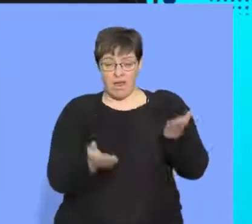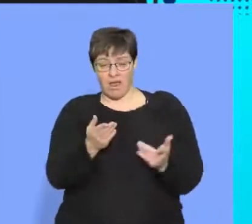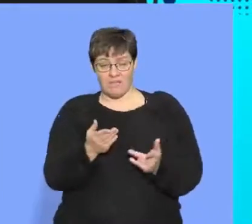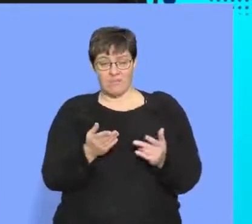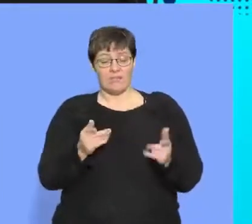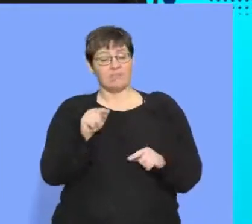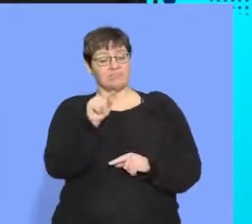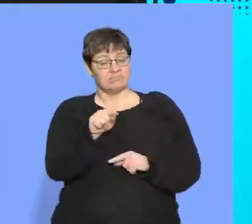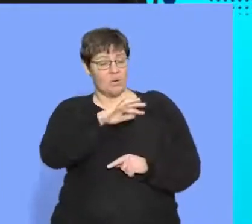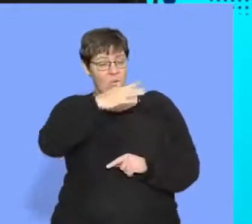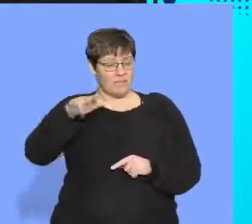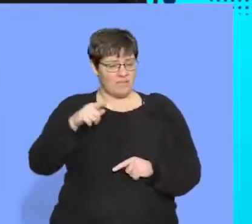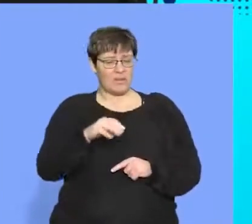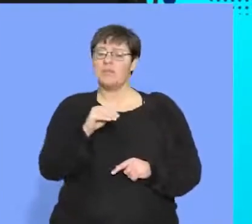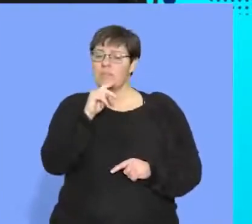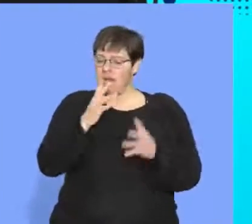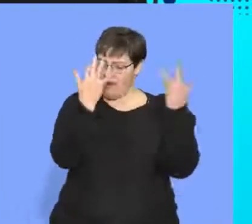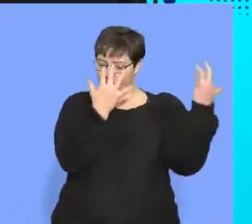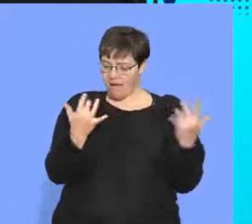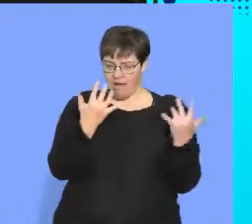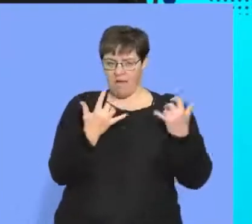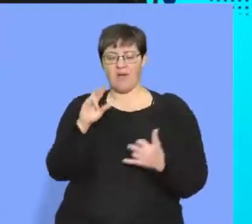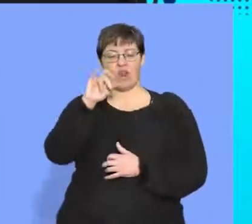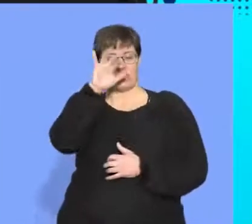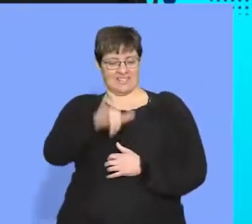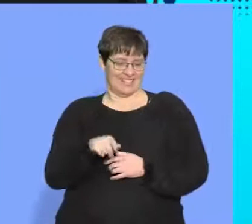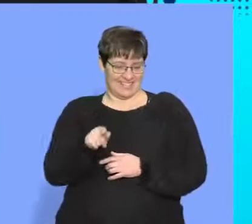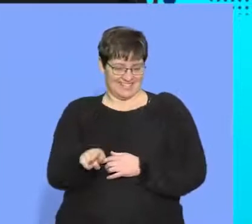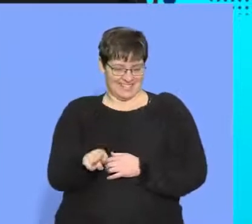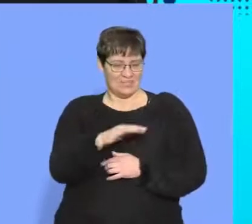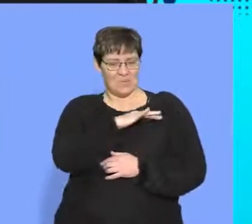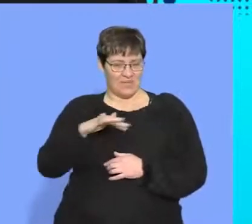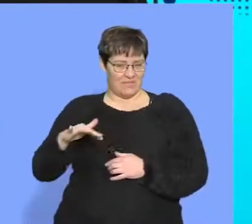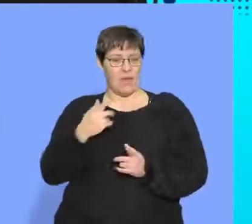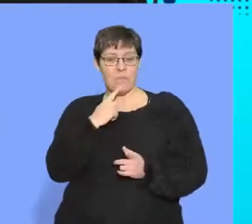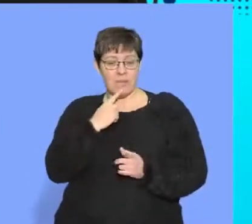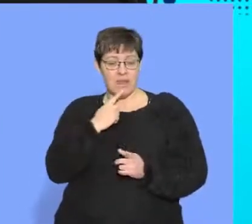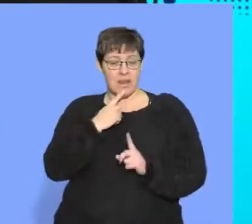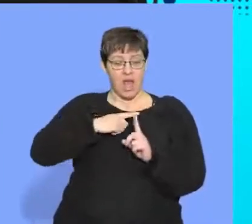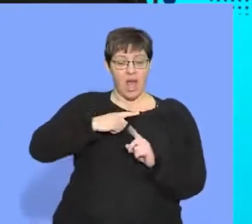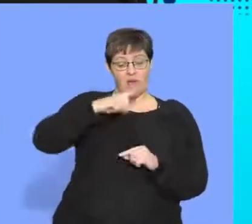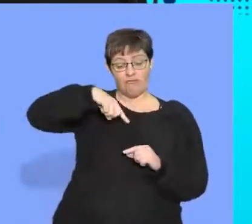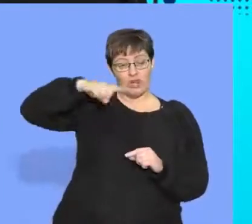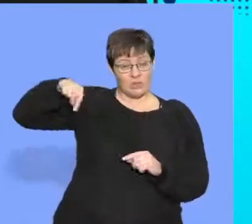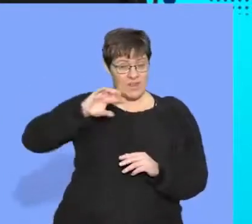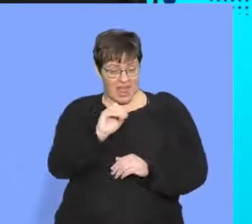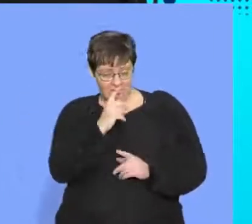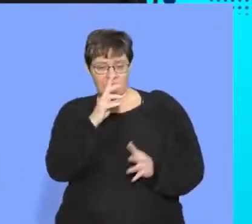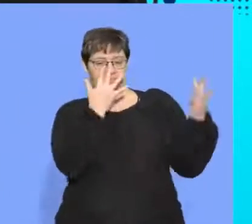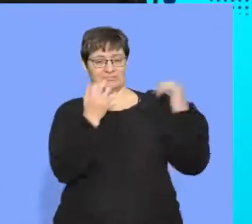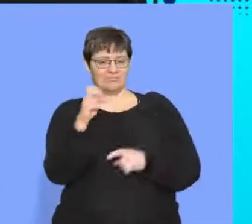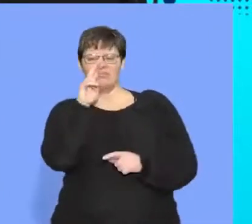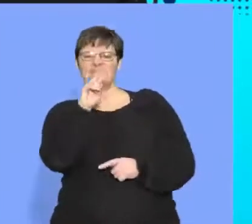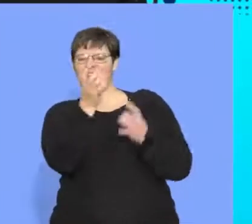equation is a means to calculate the velocity of a wave when we have its frequency. Let's go to the board